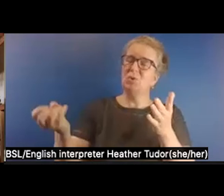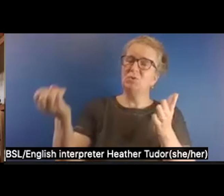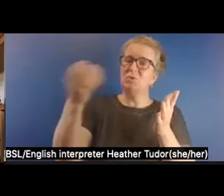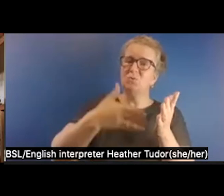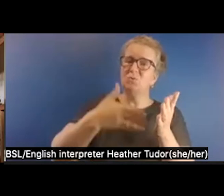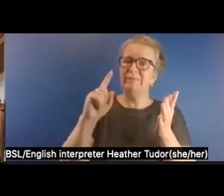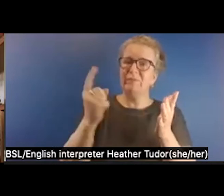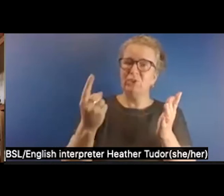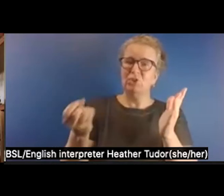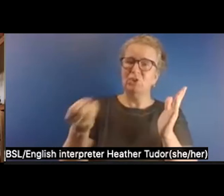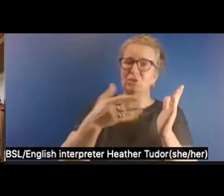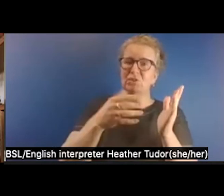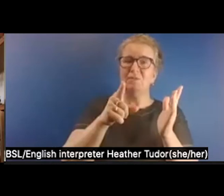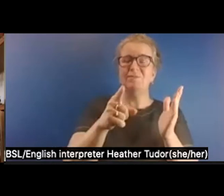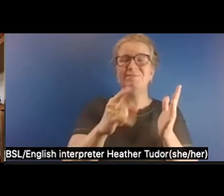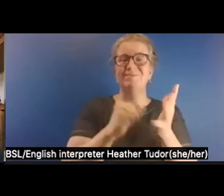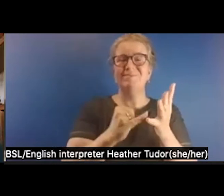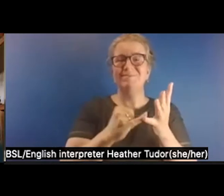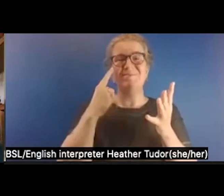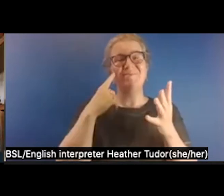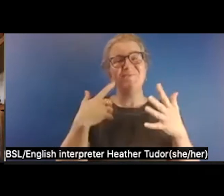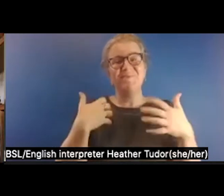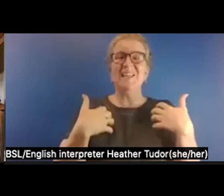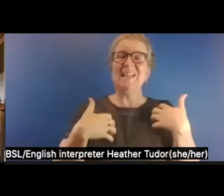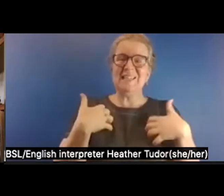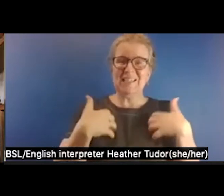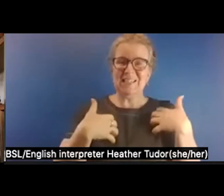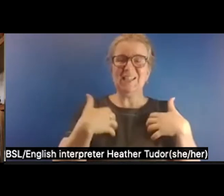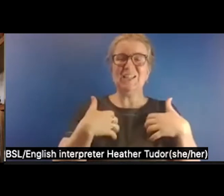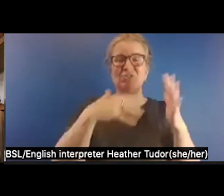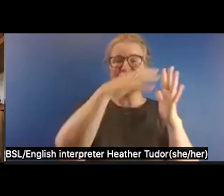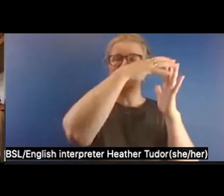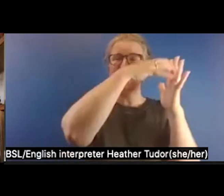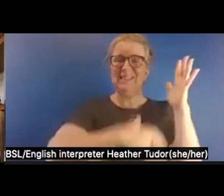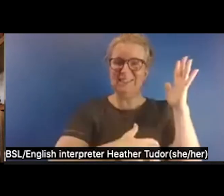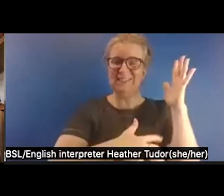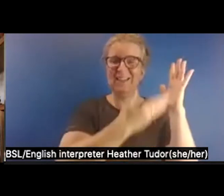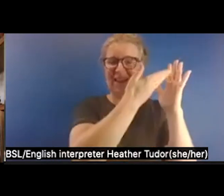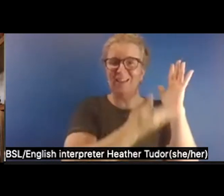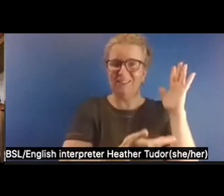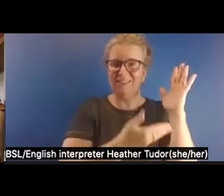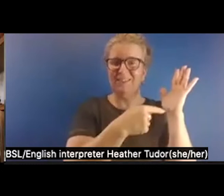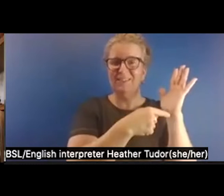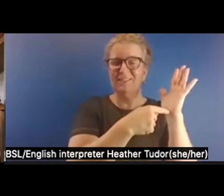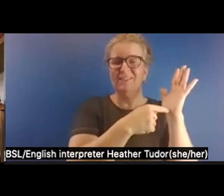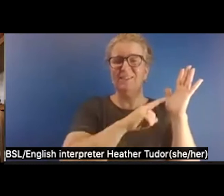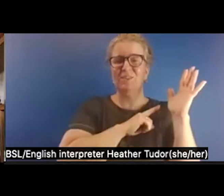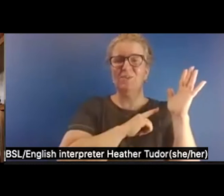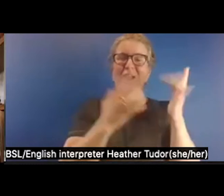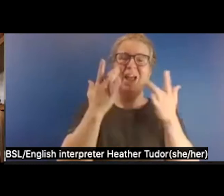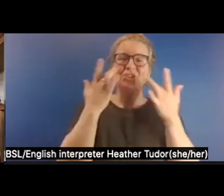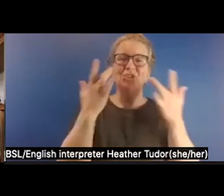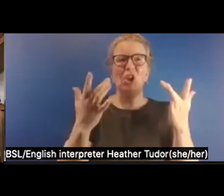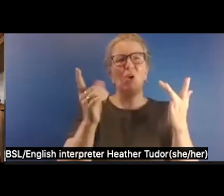I think it's an interesting block of text because it sort of shows what is